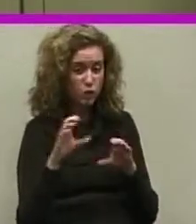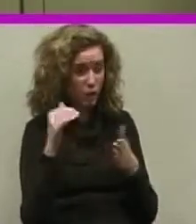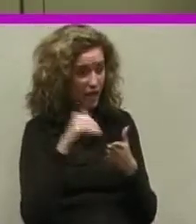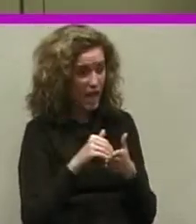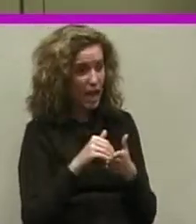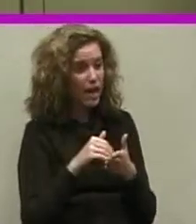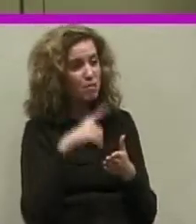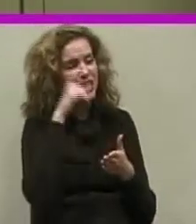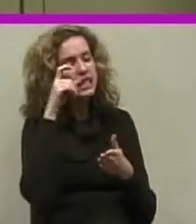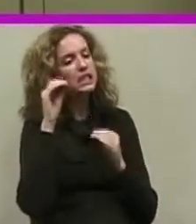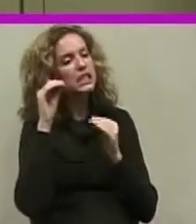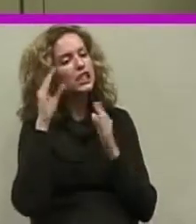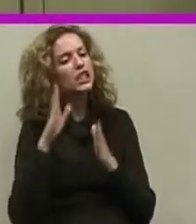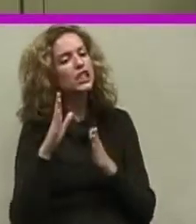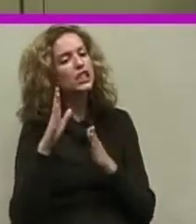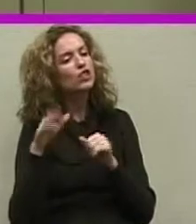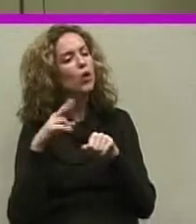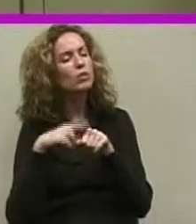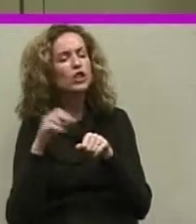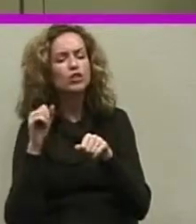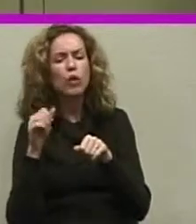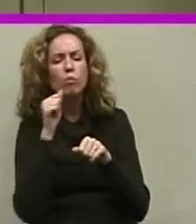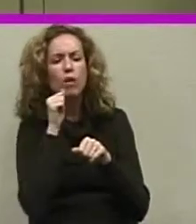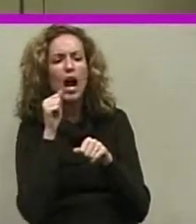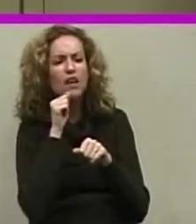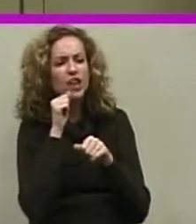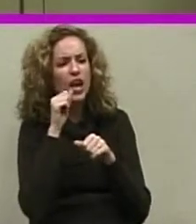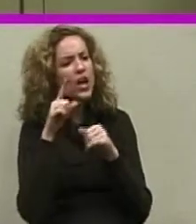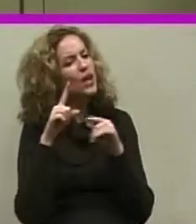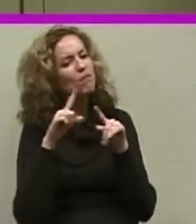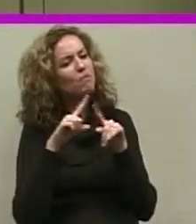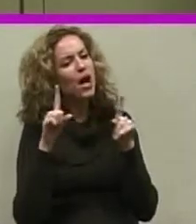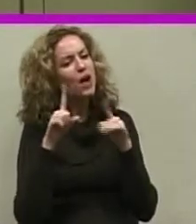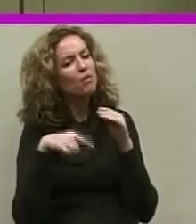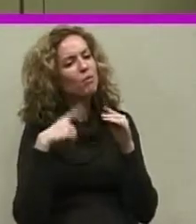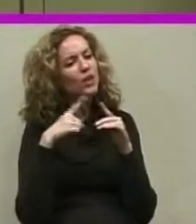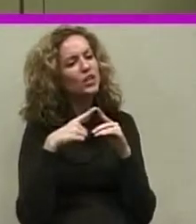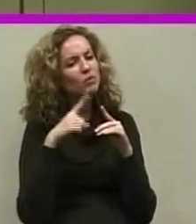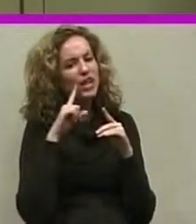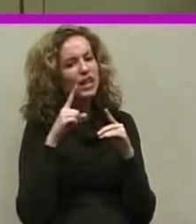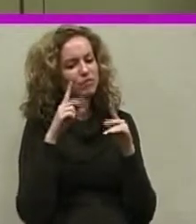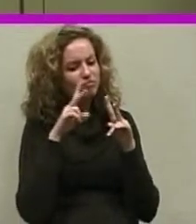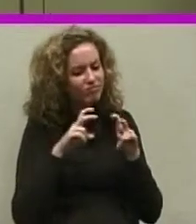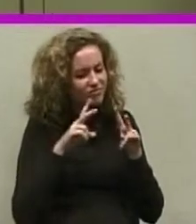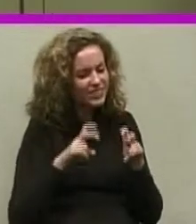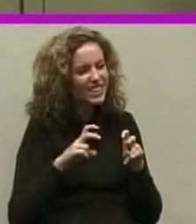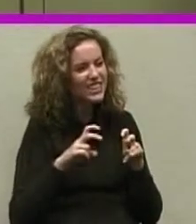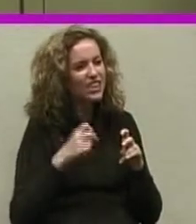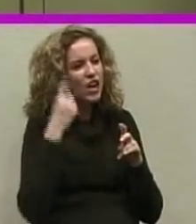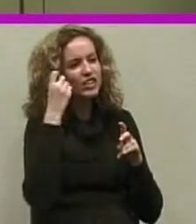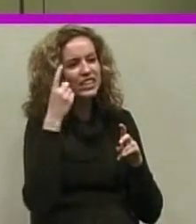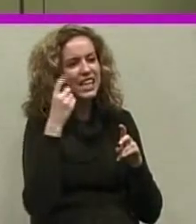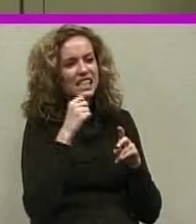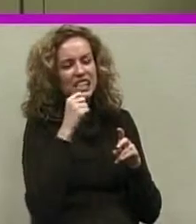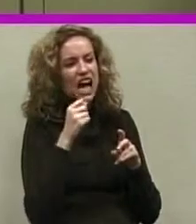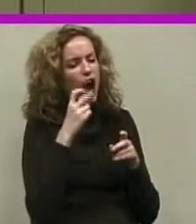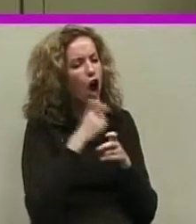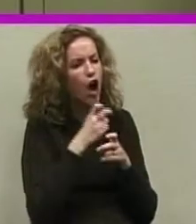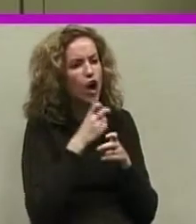but all of a sudden you can start looking and saying, God, it doesn't take a rocket scientist to realize this is not a recipe for success. This kid is